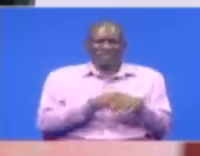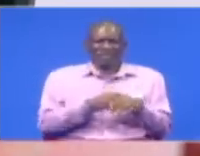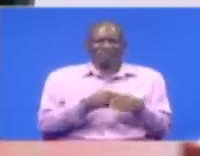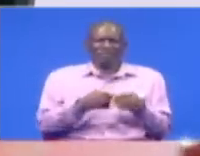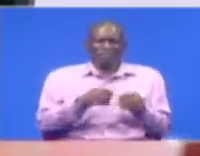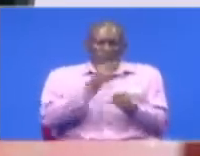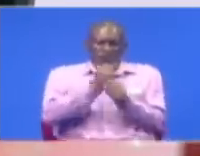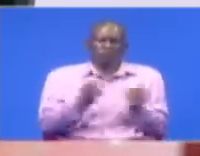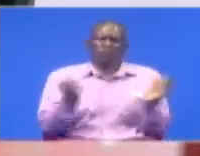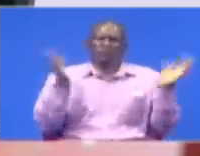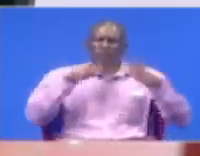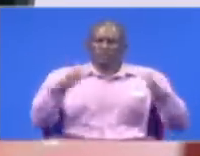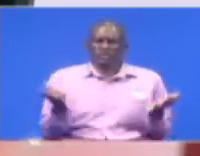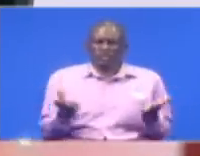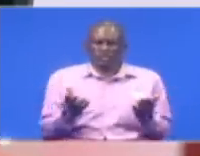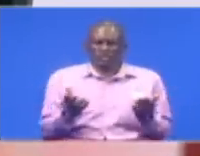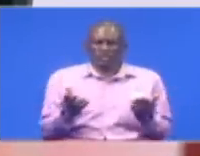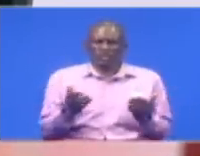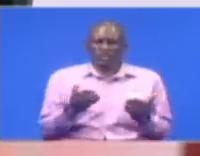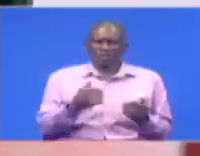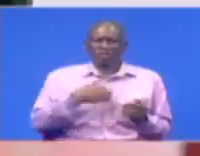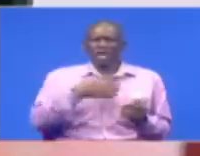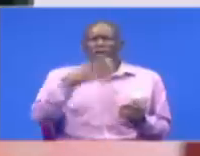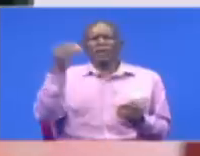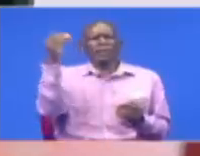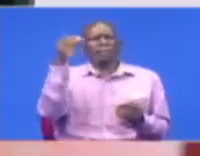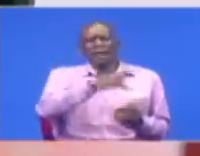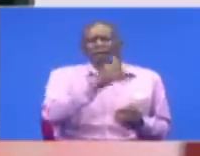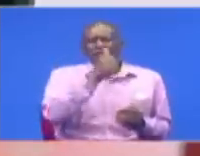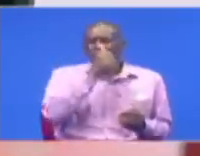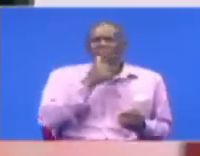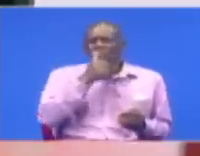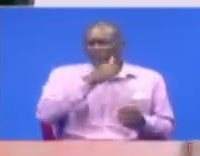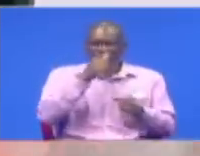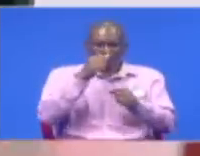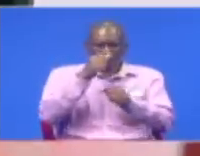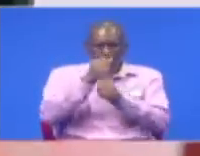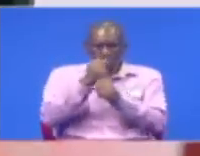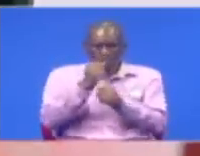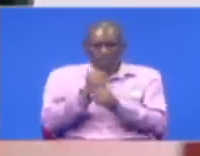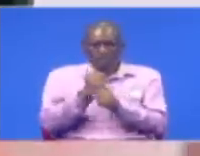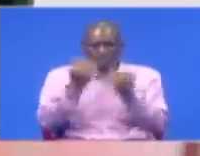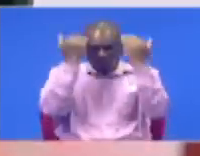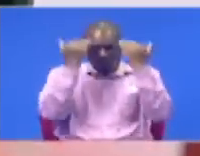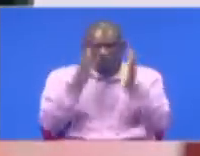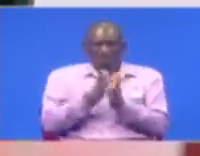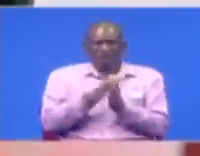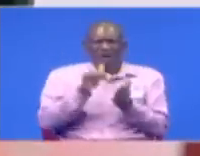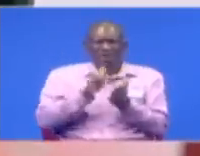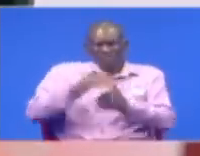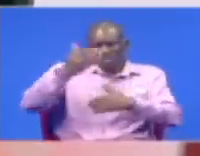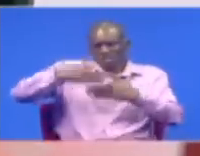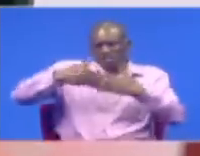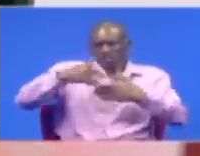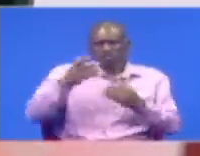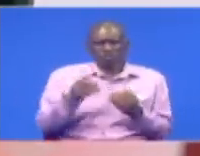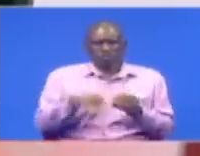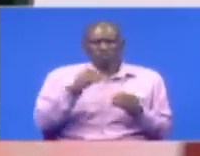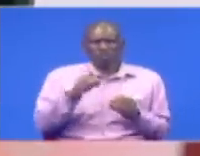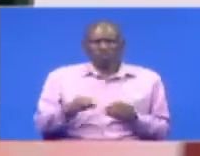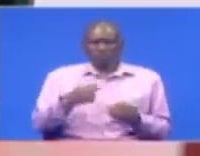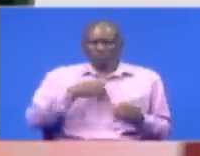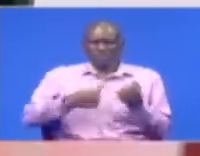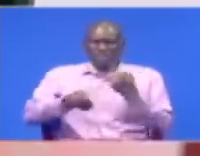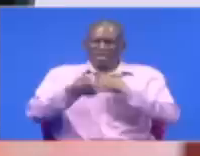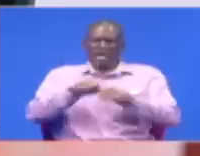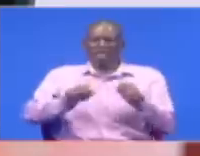over, I went back to my private practice. And that relationship of me